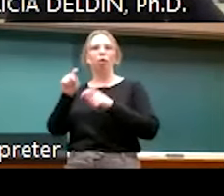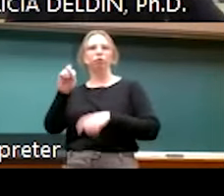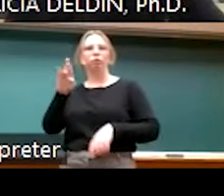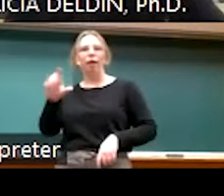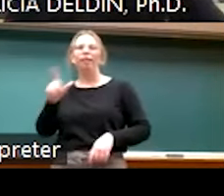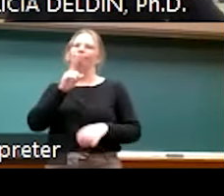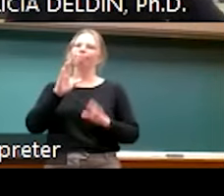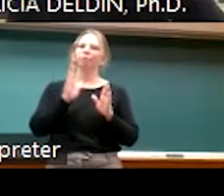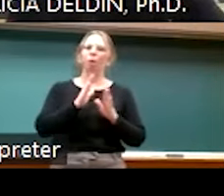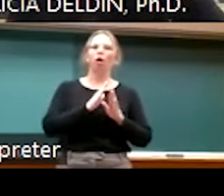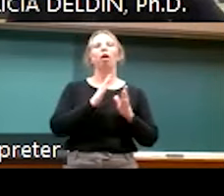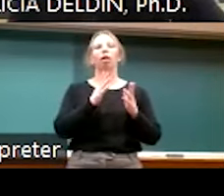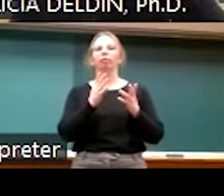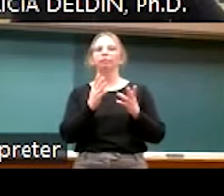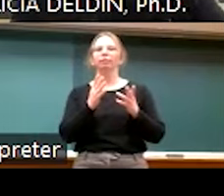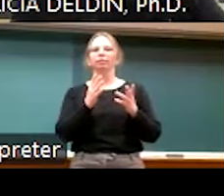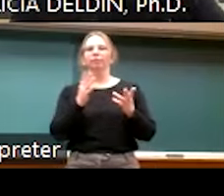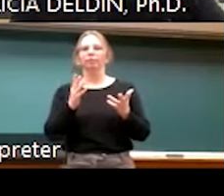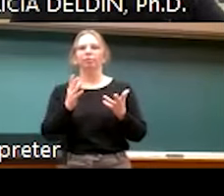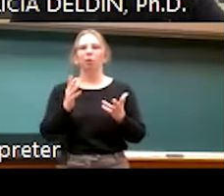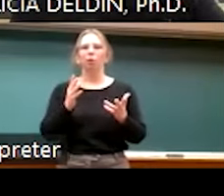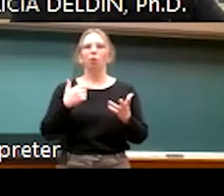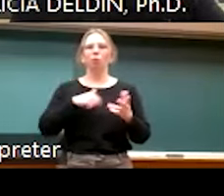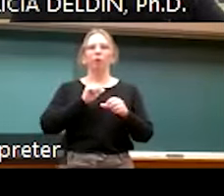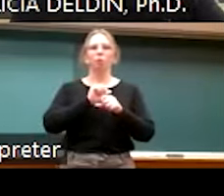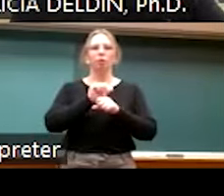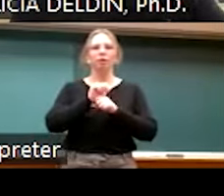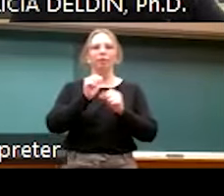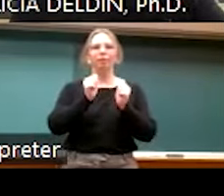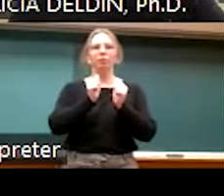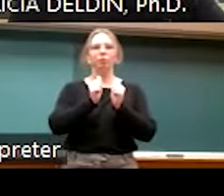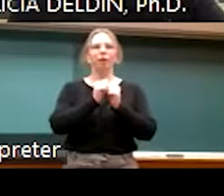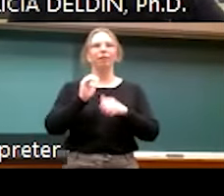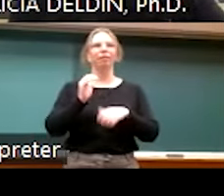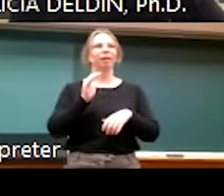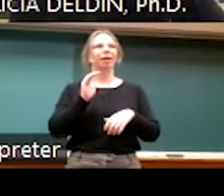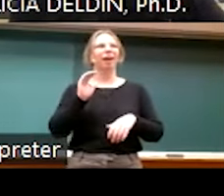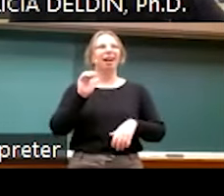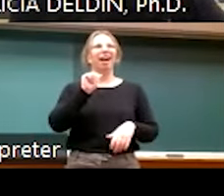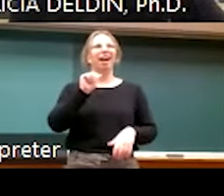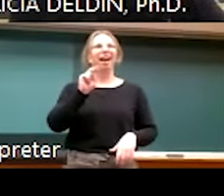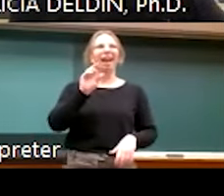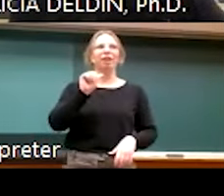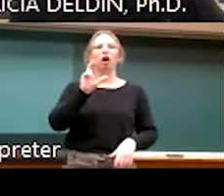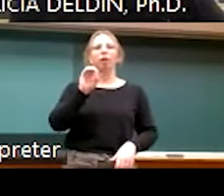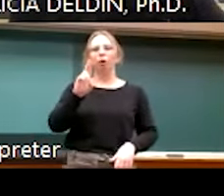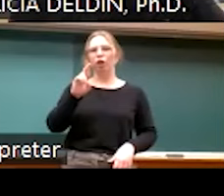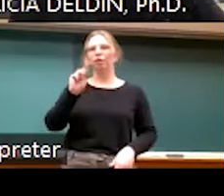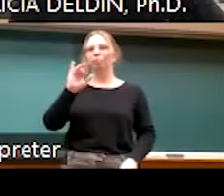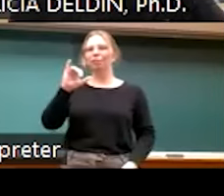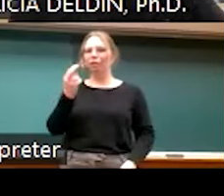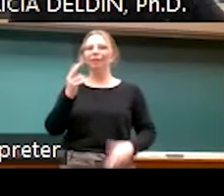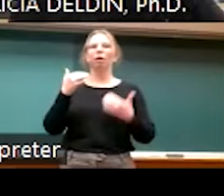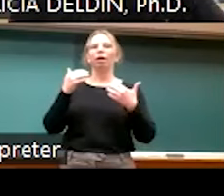what we were doing. Again, we're in Ann Arbor, so it's a primarily white and highly educated. And it was people were randomized to peer, professional, or